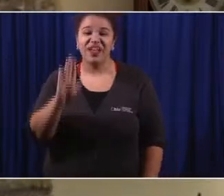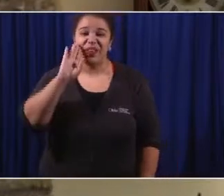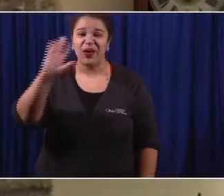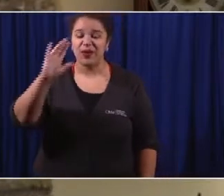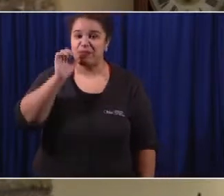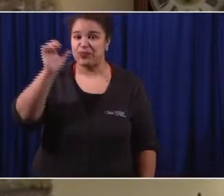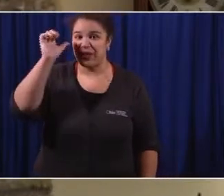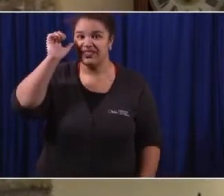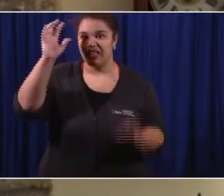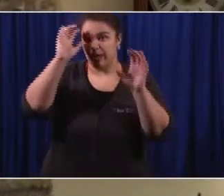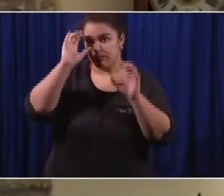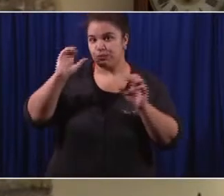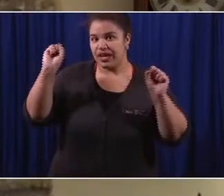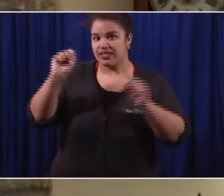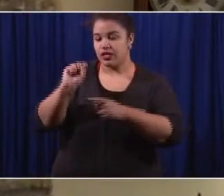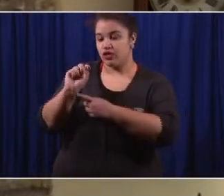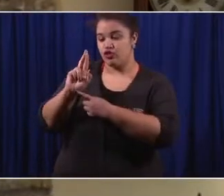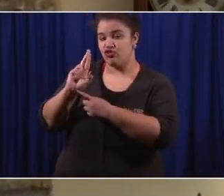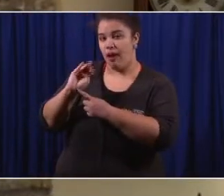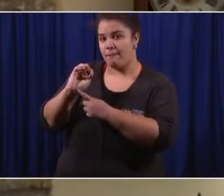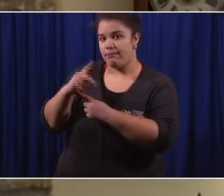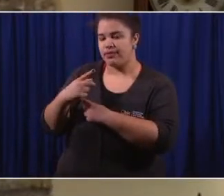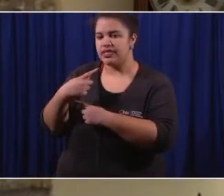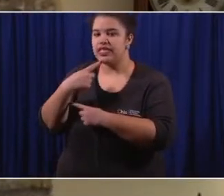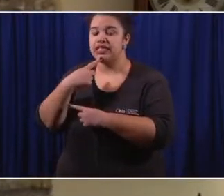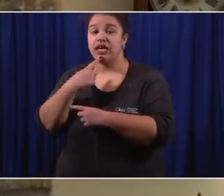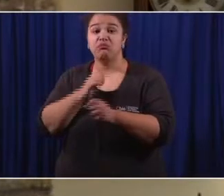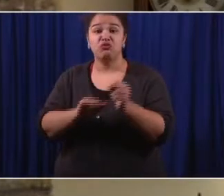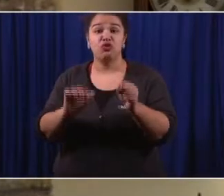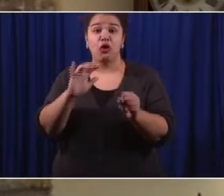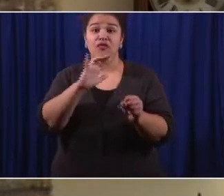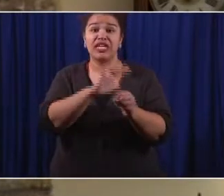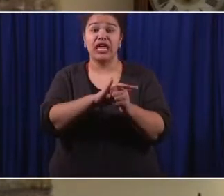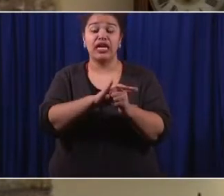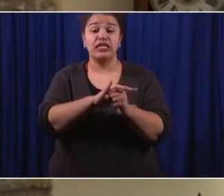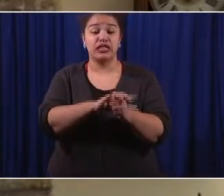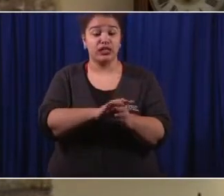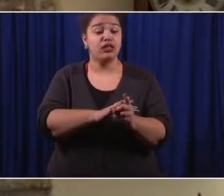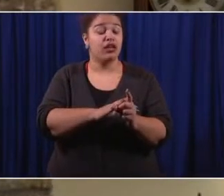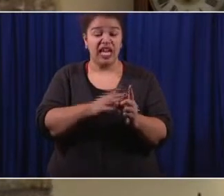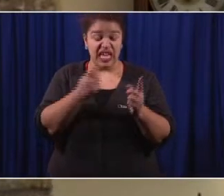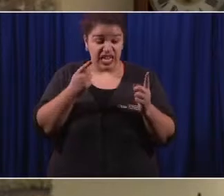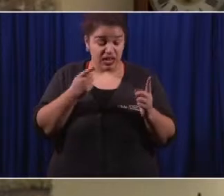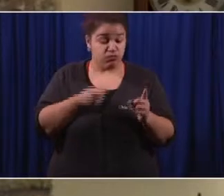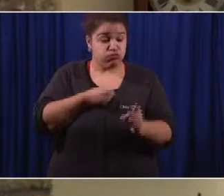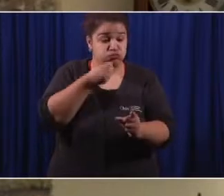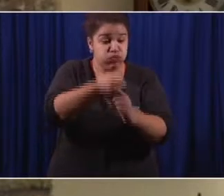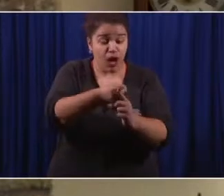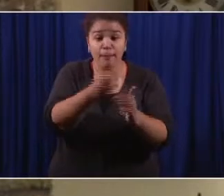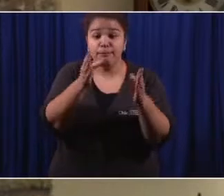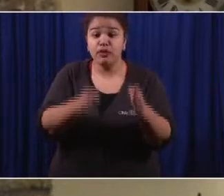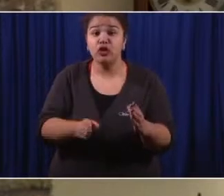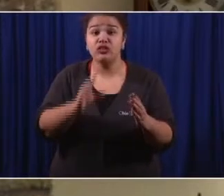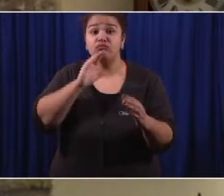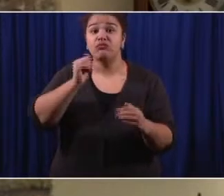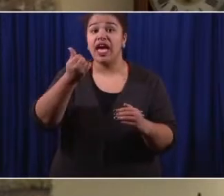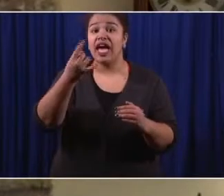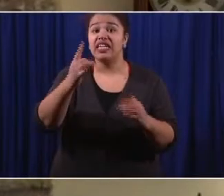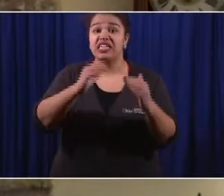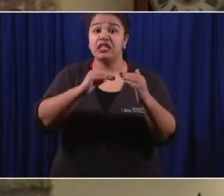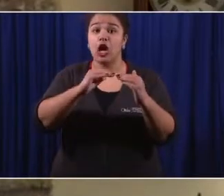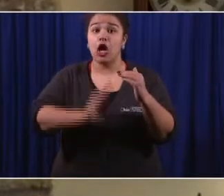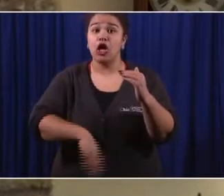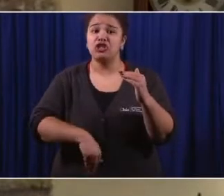President Trump said that COVID-19 affects virtually nobody under the age of 18. So I guess my questions are, is